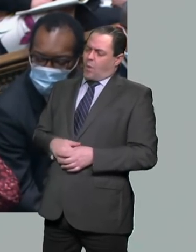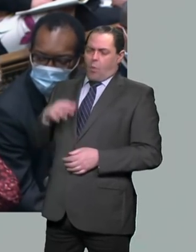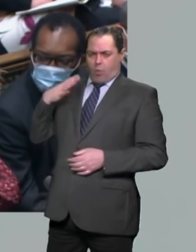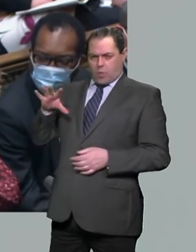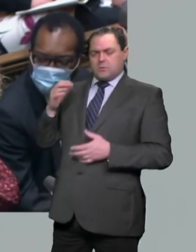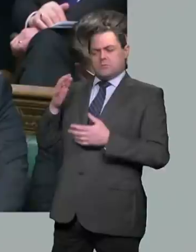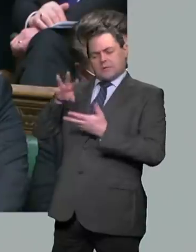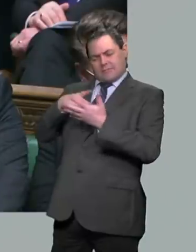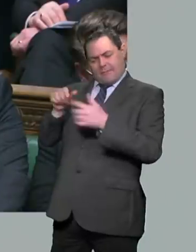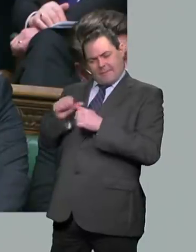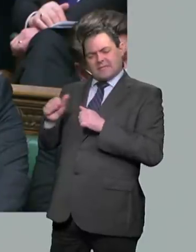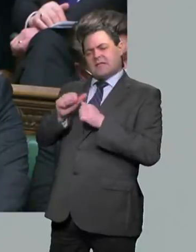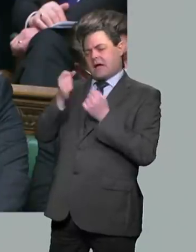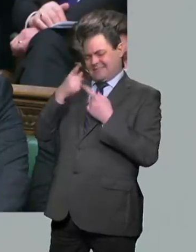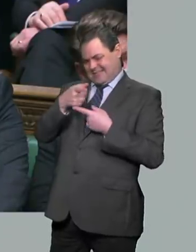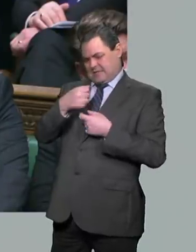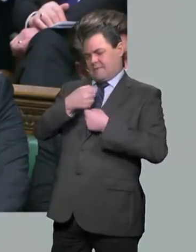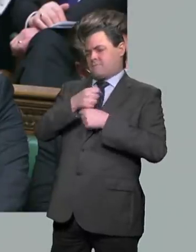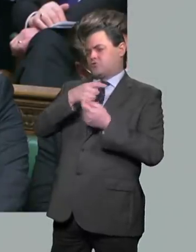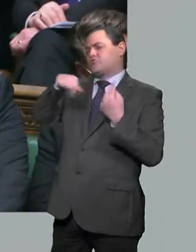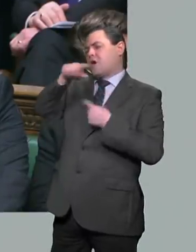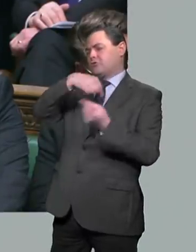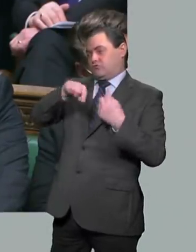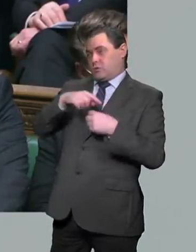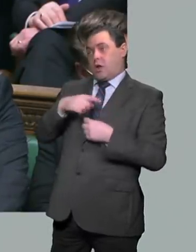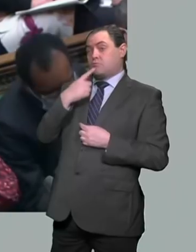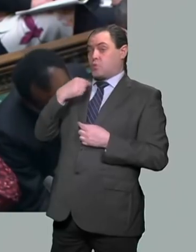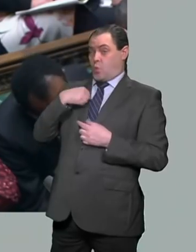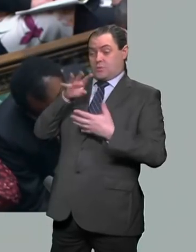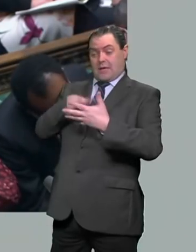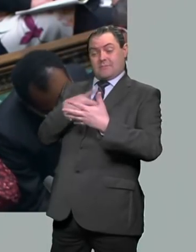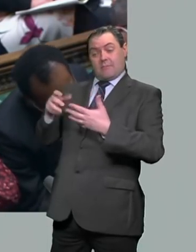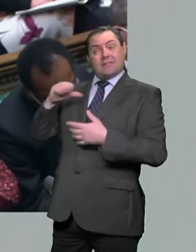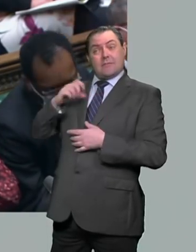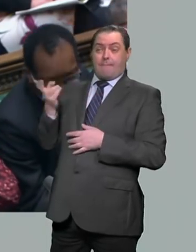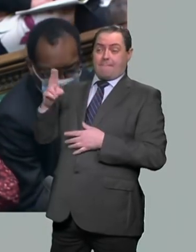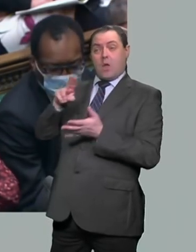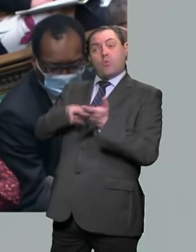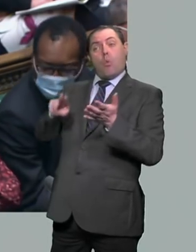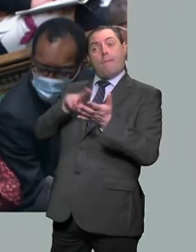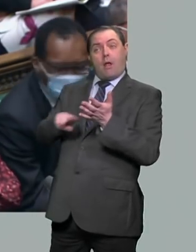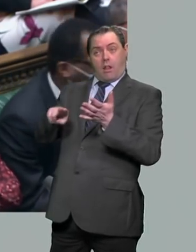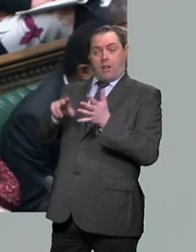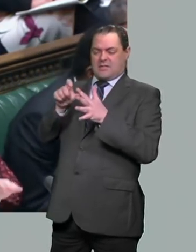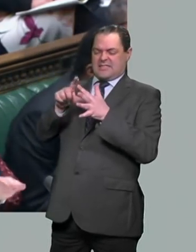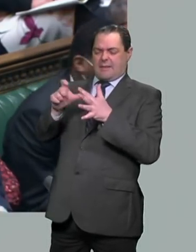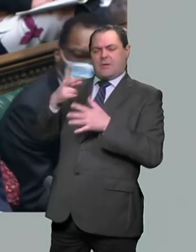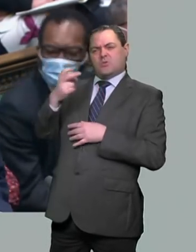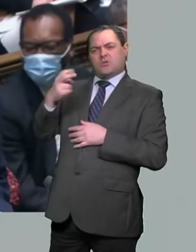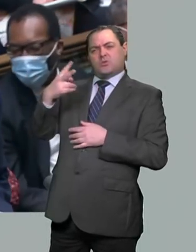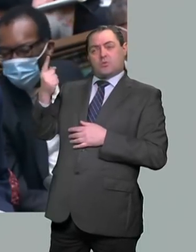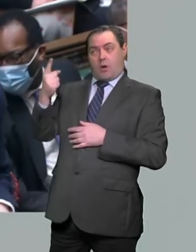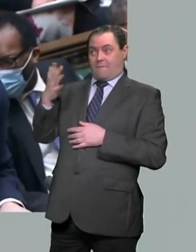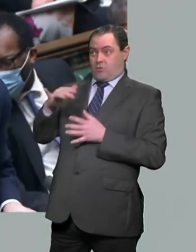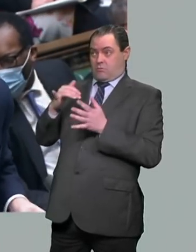and reflected their frustrations. And I'm told that the timetable is expected to return to December 2021 levels from